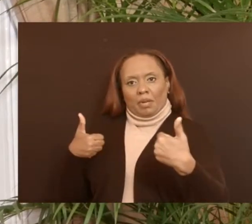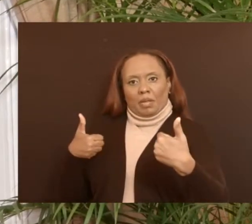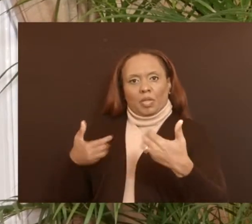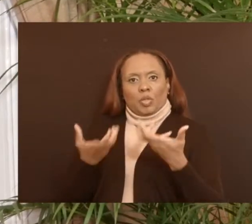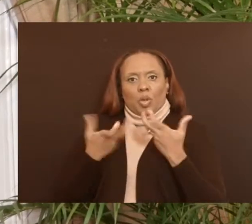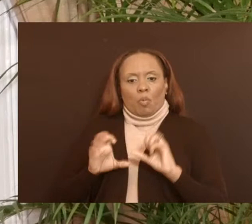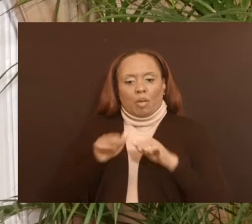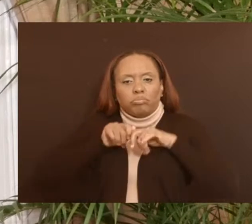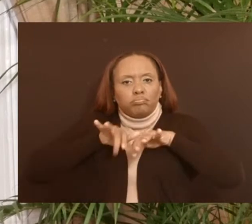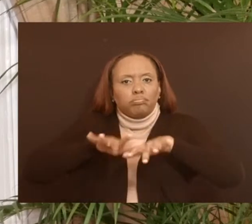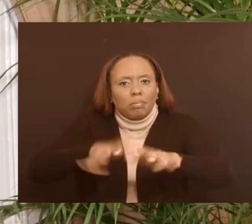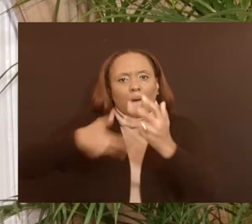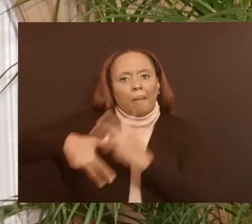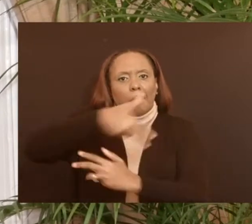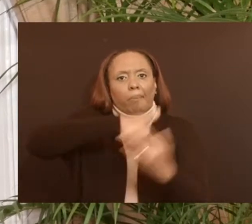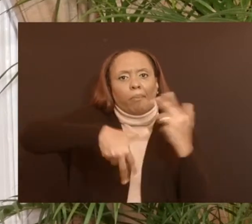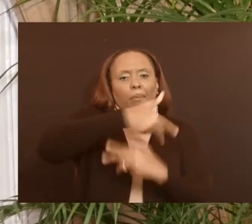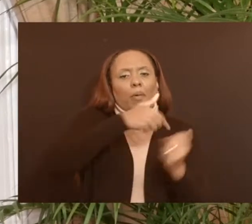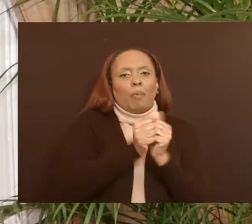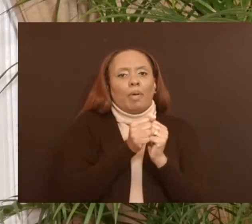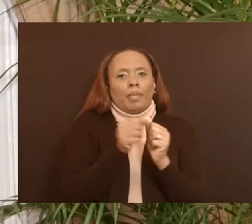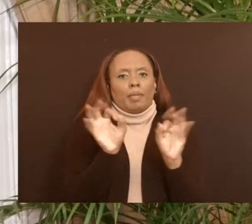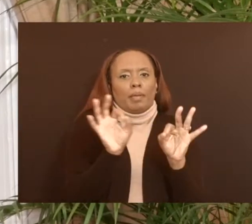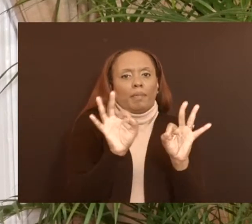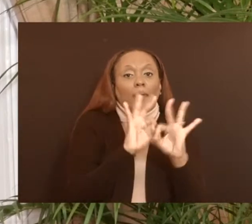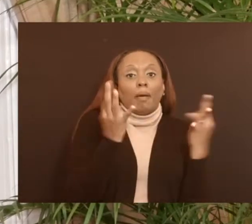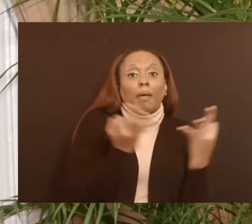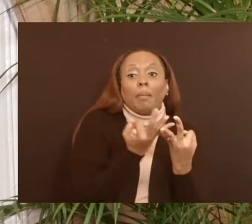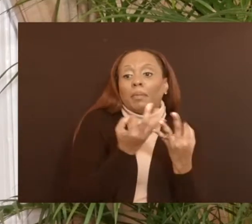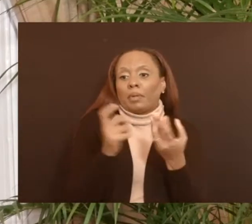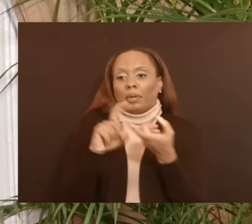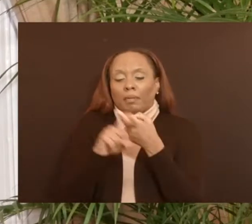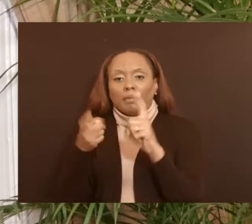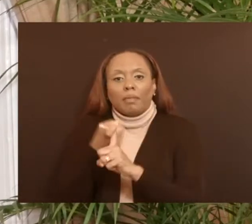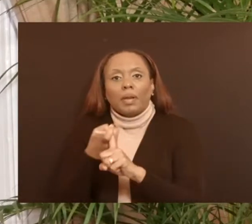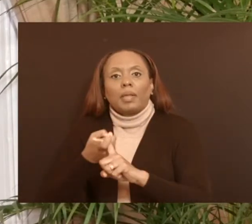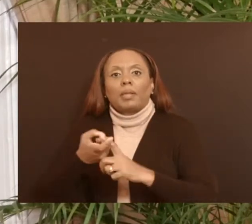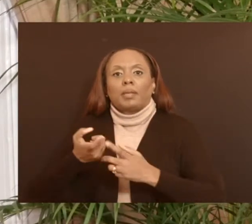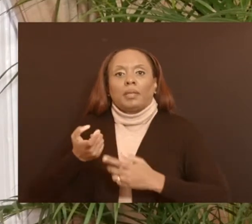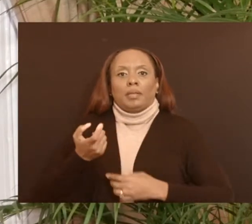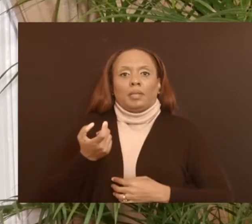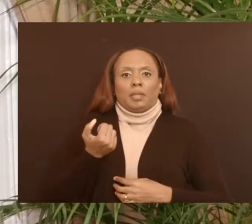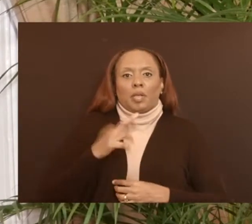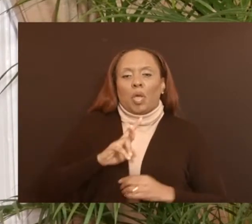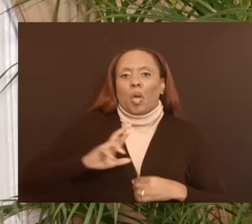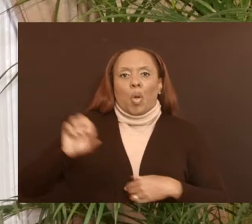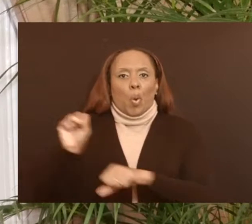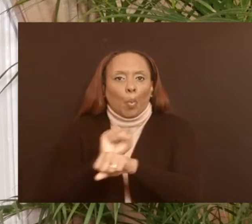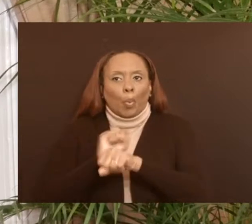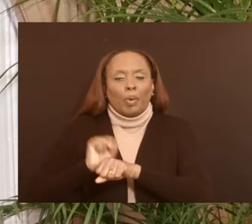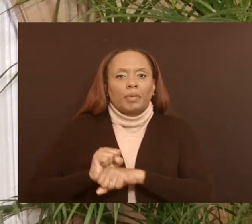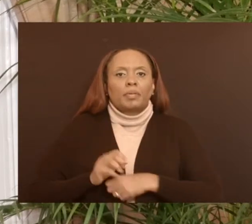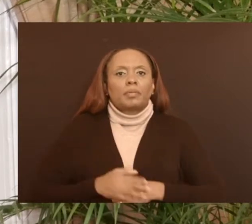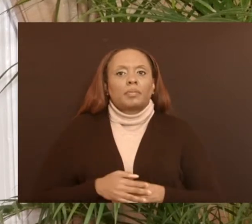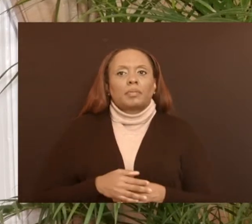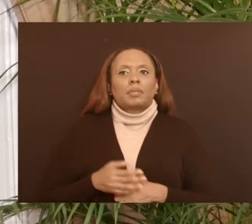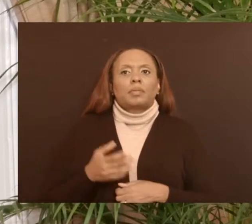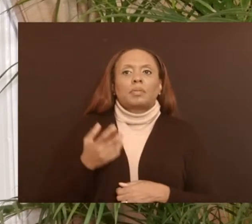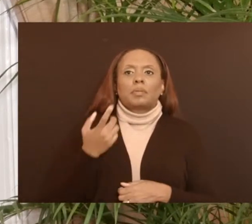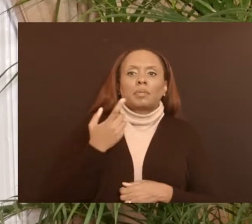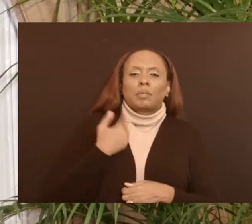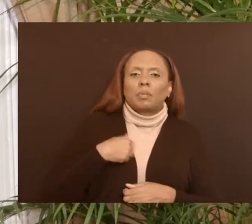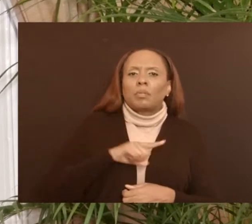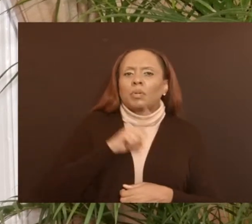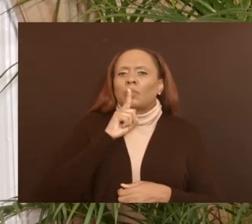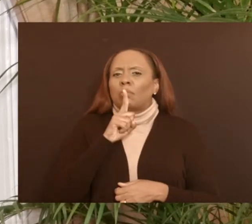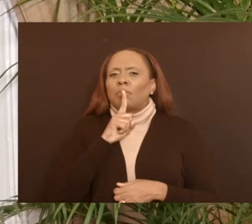friends. We have invested quite a bit in hotel quarantine for these individuals. These